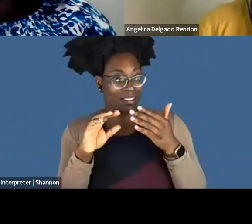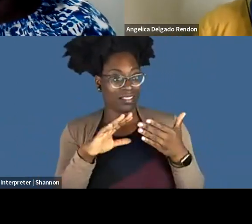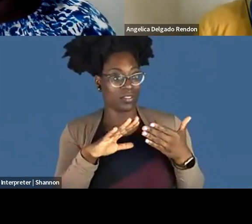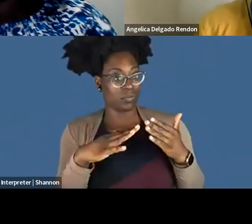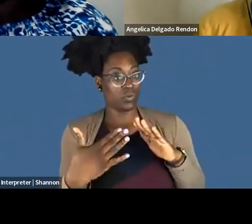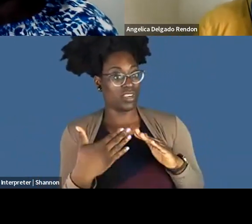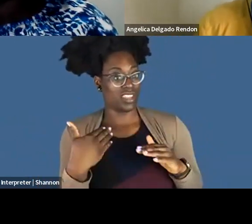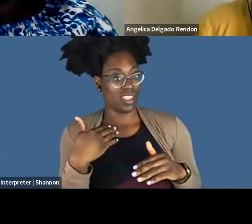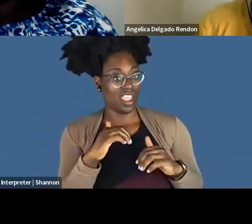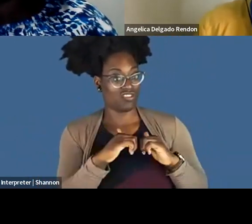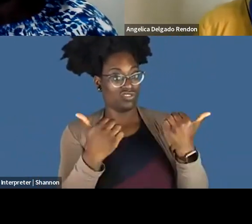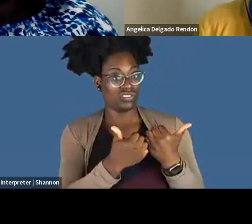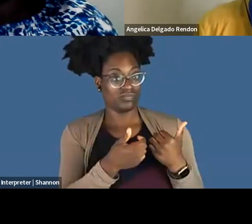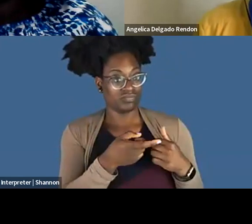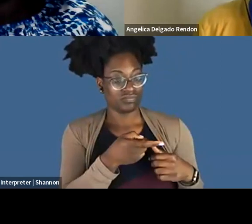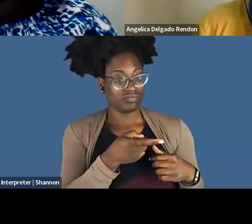struggle with that conversation.